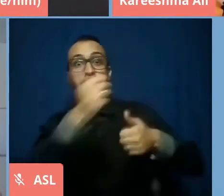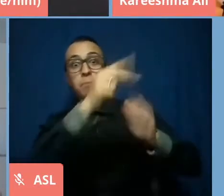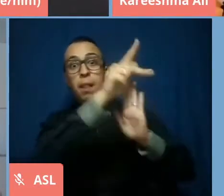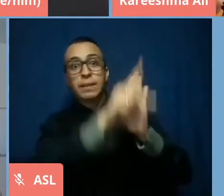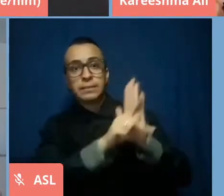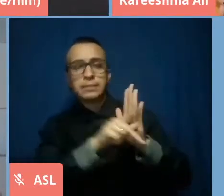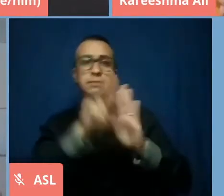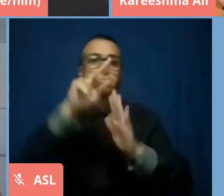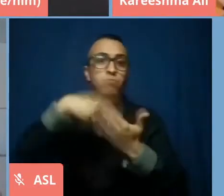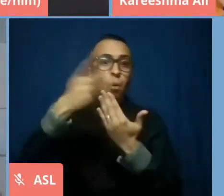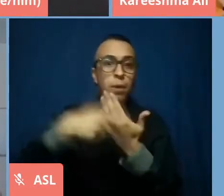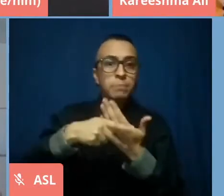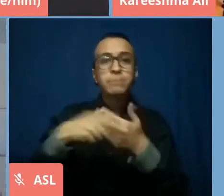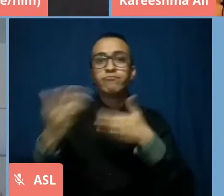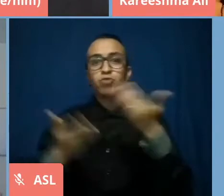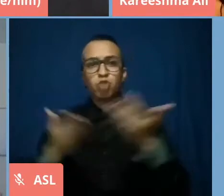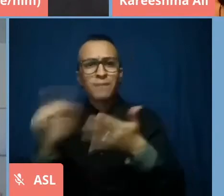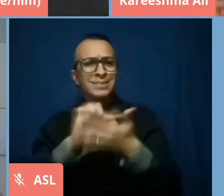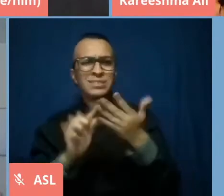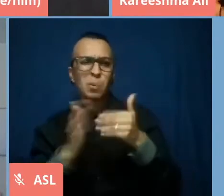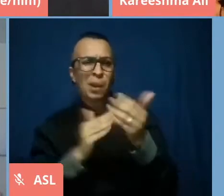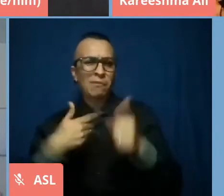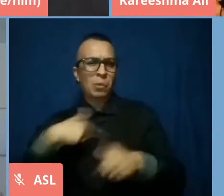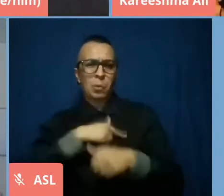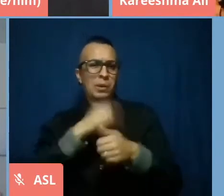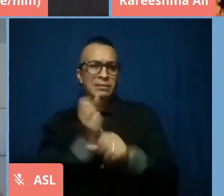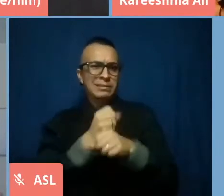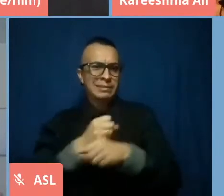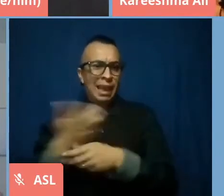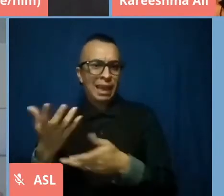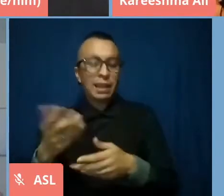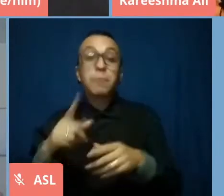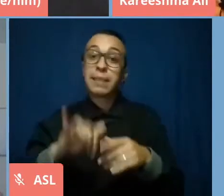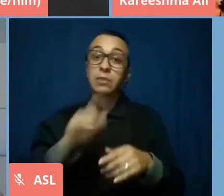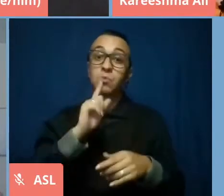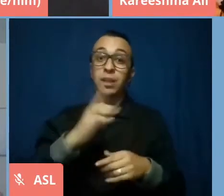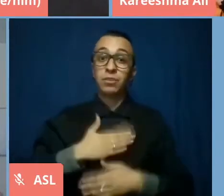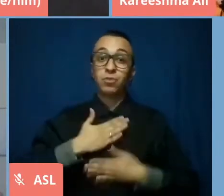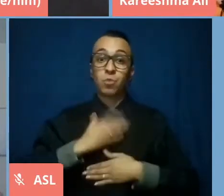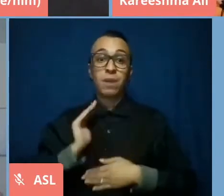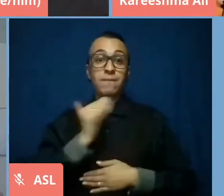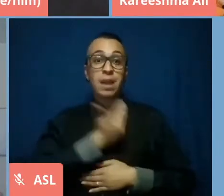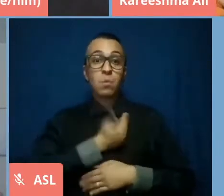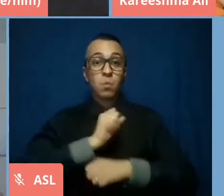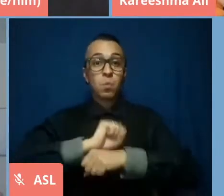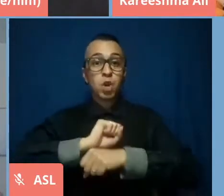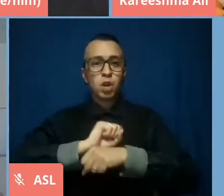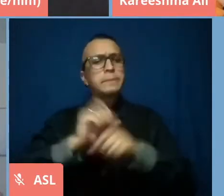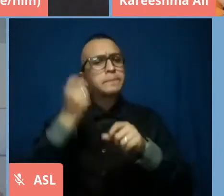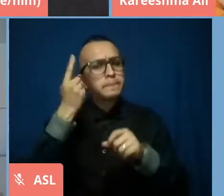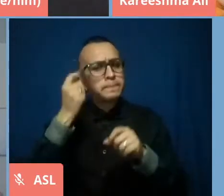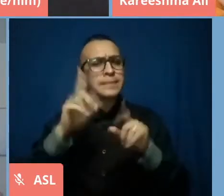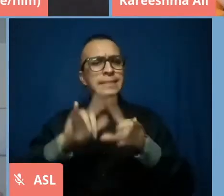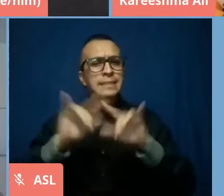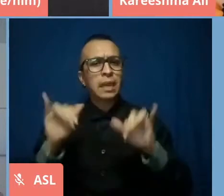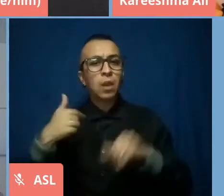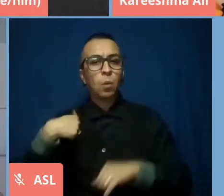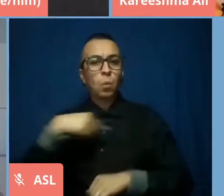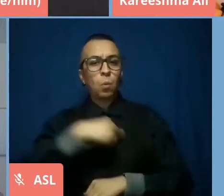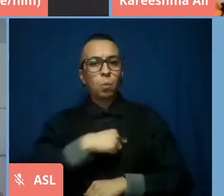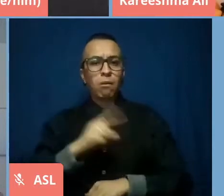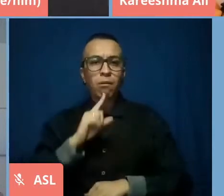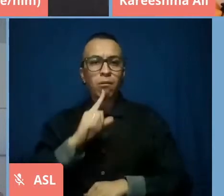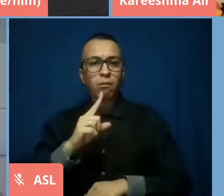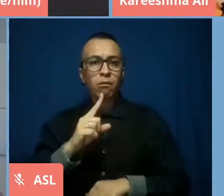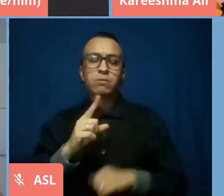services and whatever we may be designing. And that's really the joy of our work. But at the same time, we are